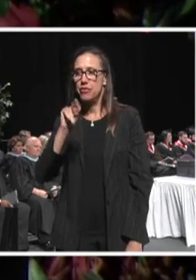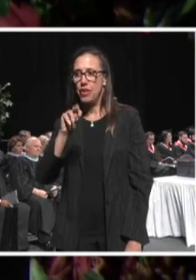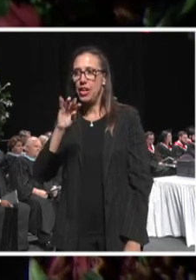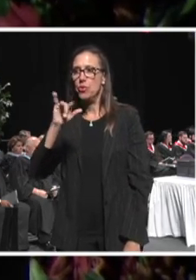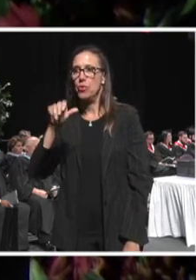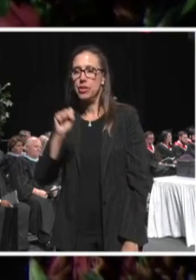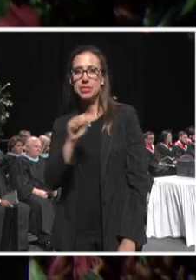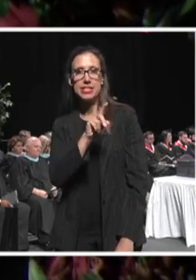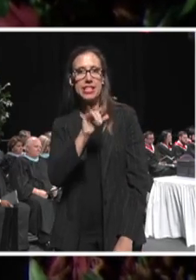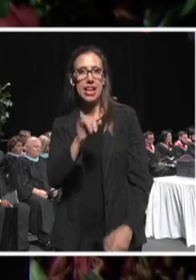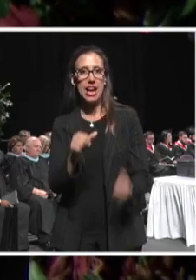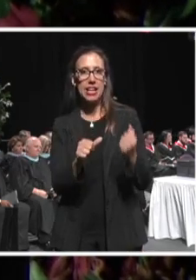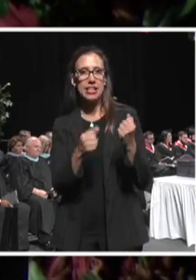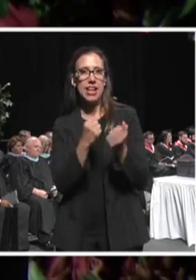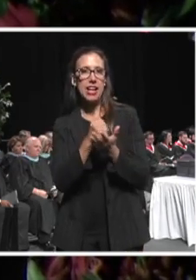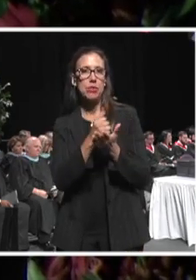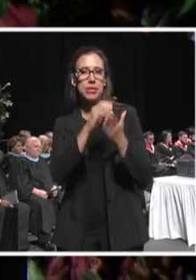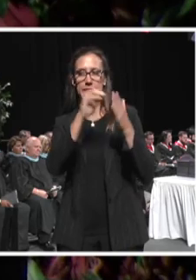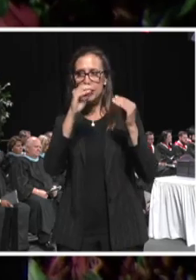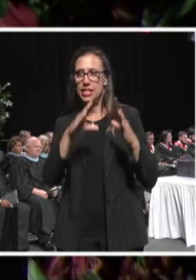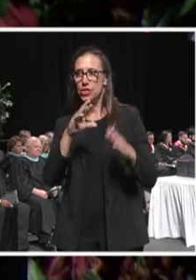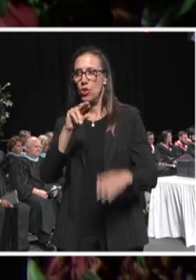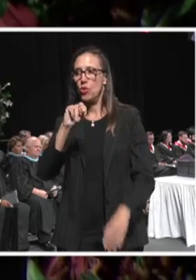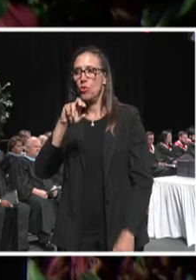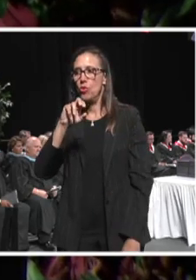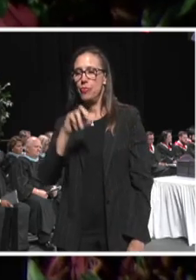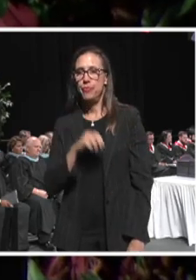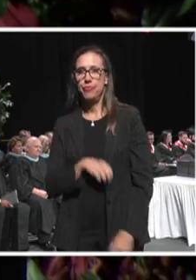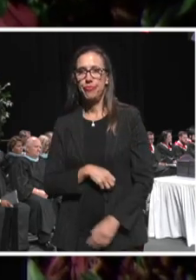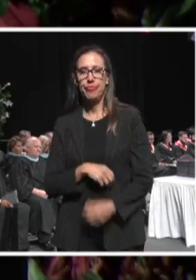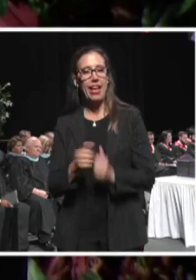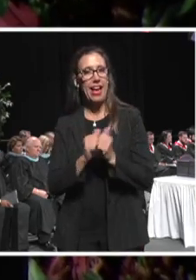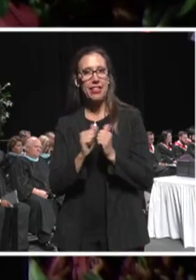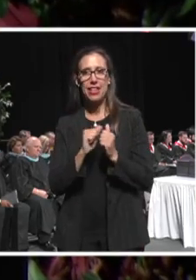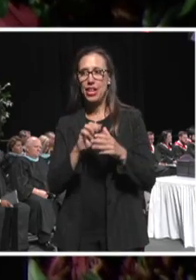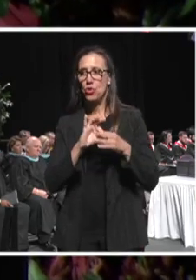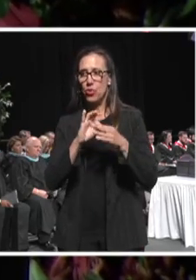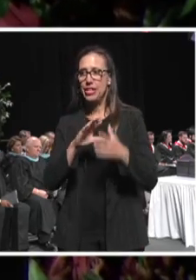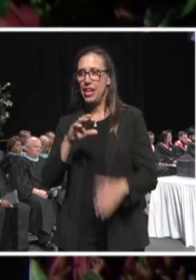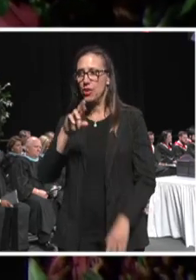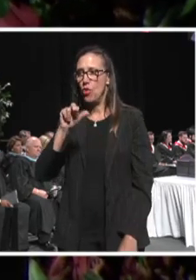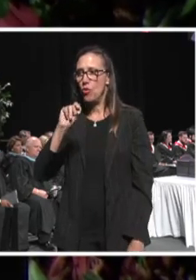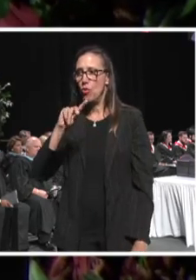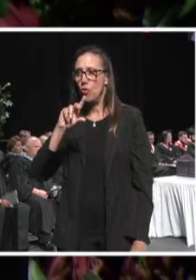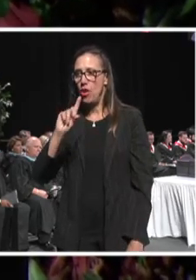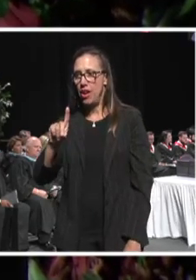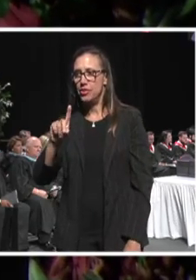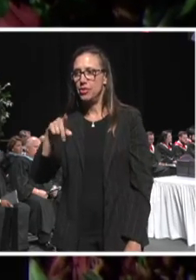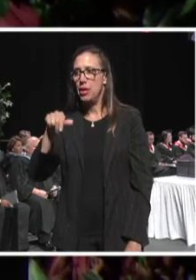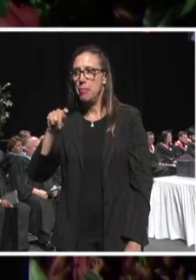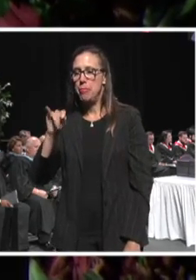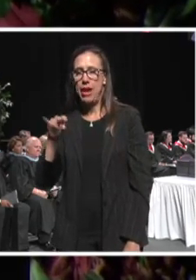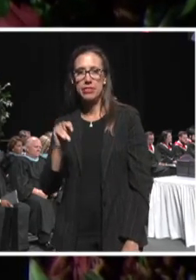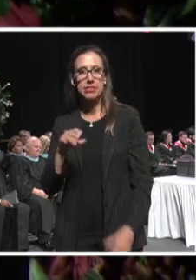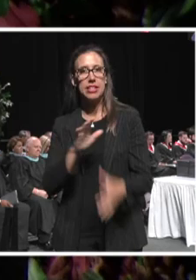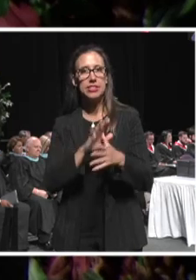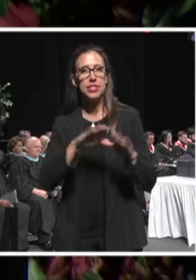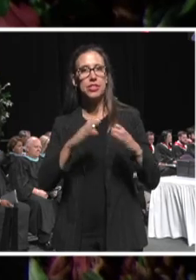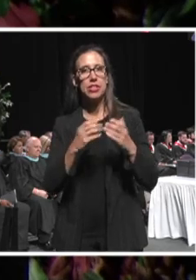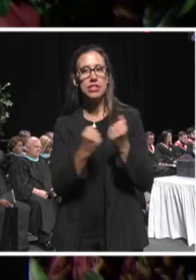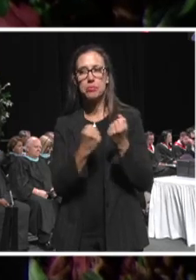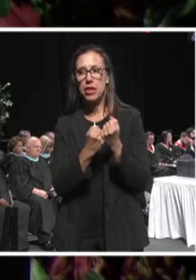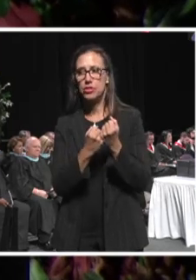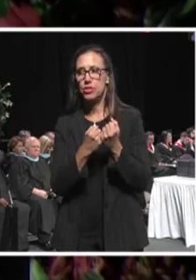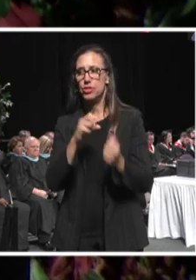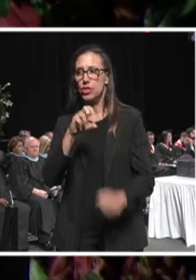Helping Teacher, Katie O'Brien. Athletic Coordinator, Ronald Patton. Your senior class sponsors, Susan Glenn